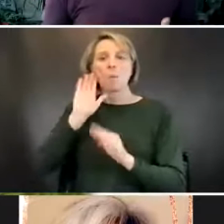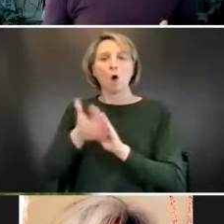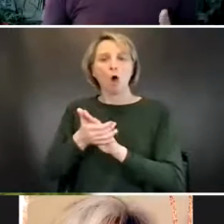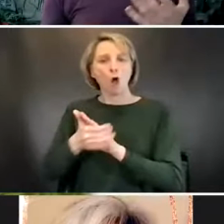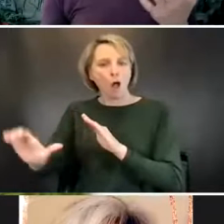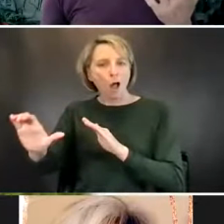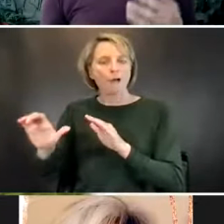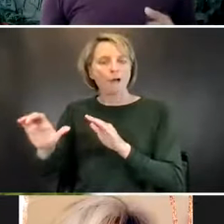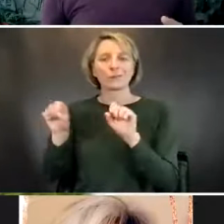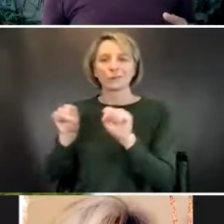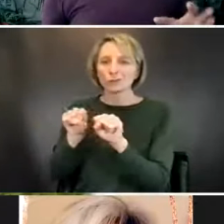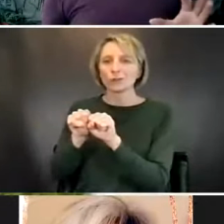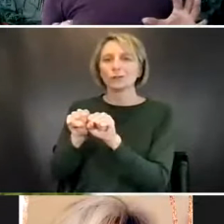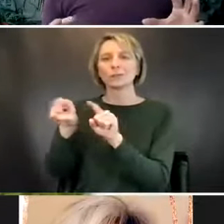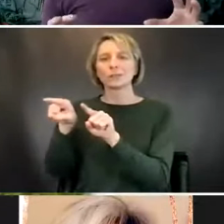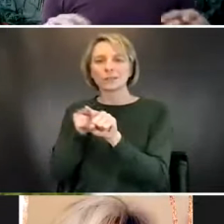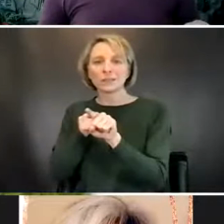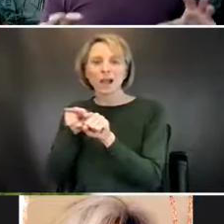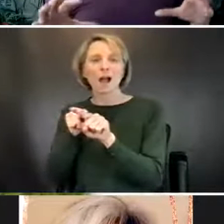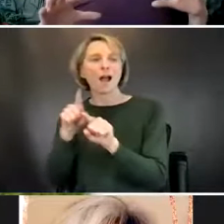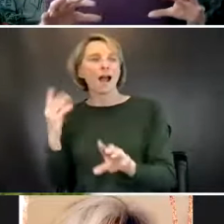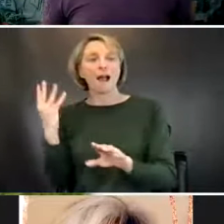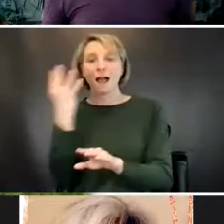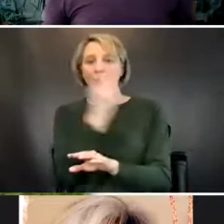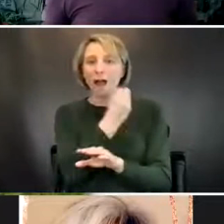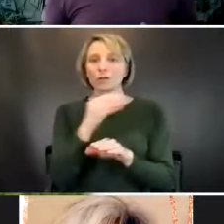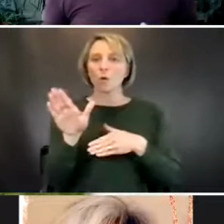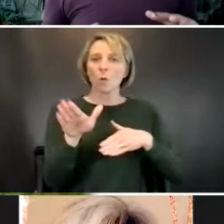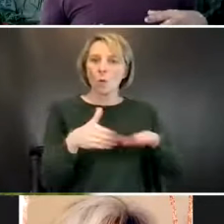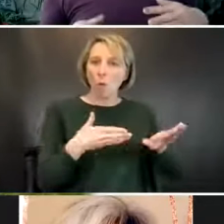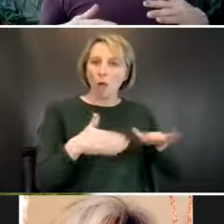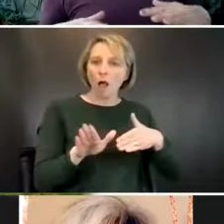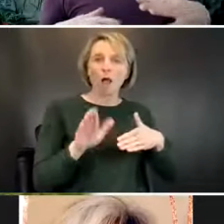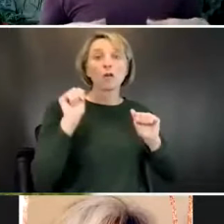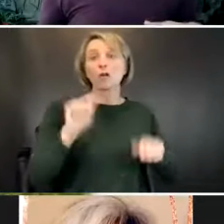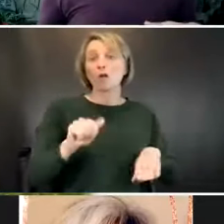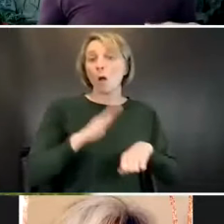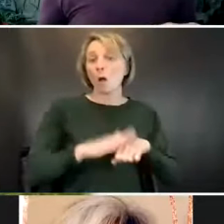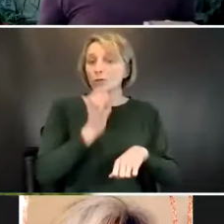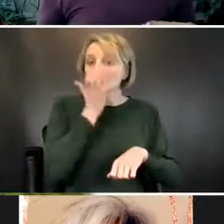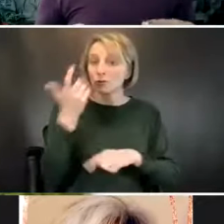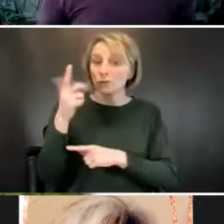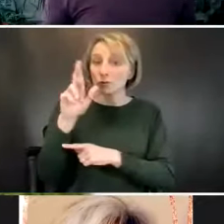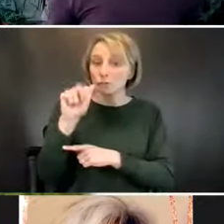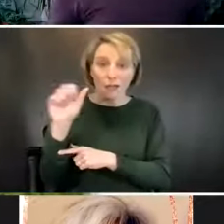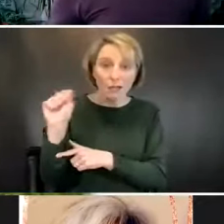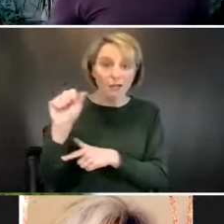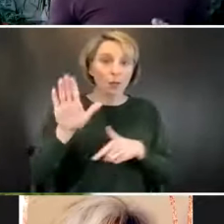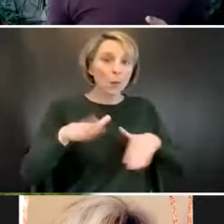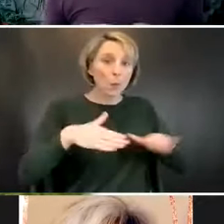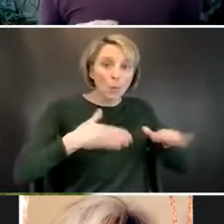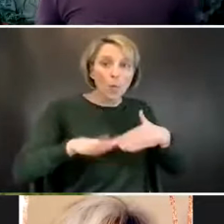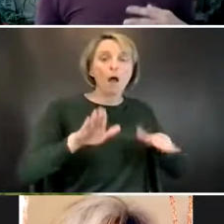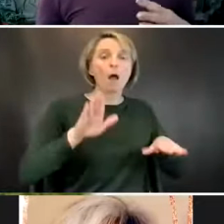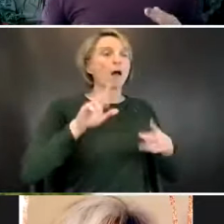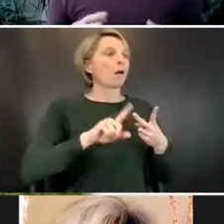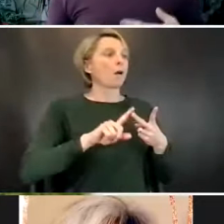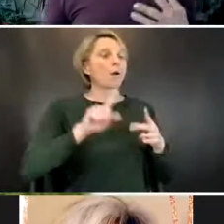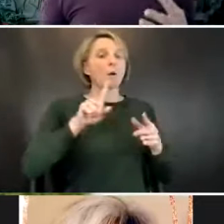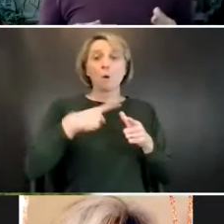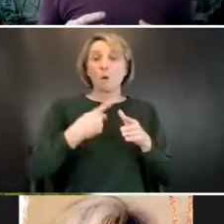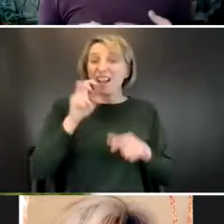or gravel, and actually connect with the feeling of the earth, maybe thinking about